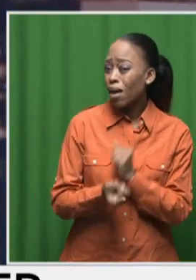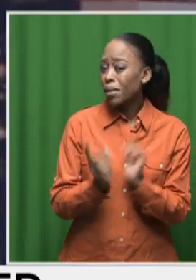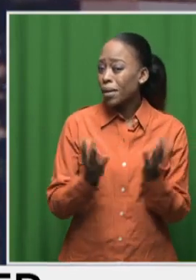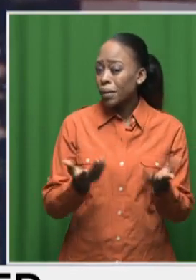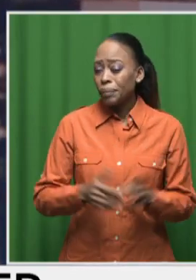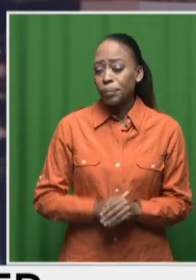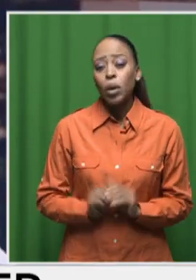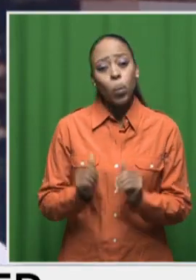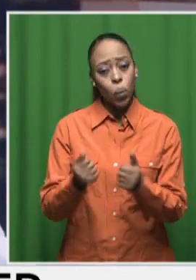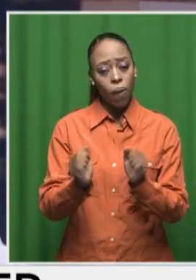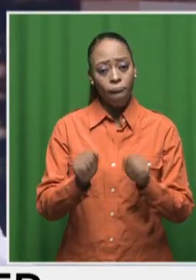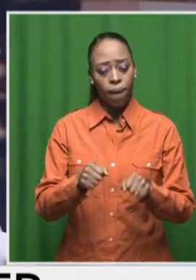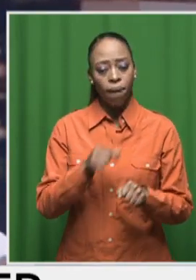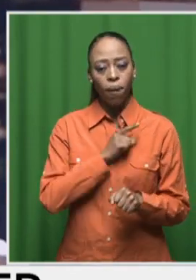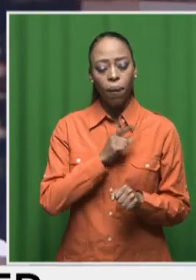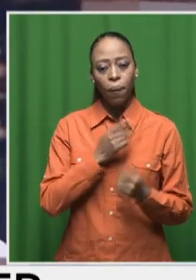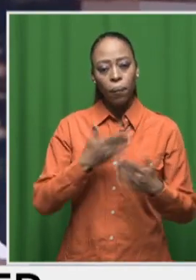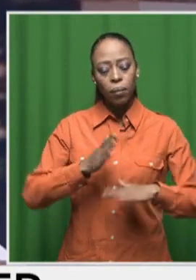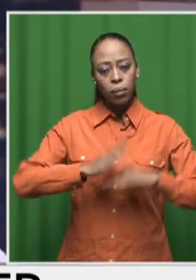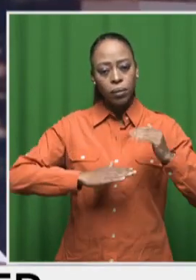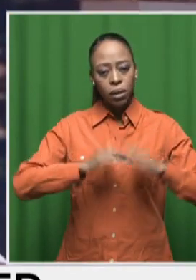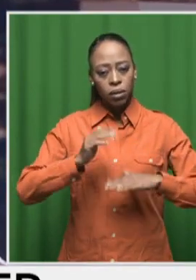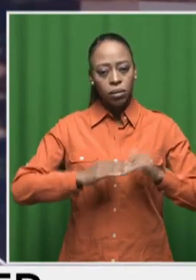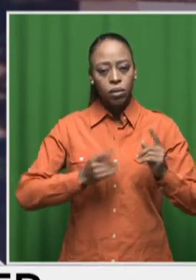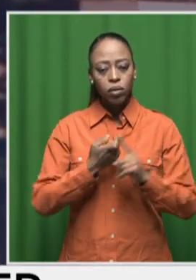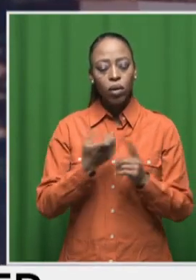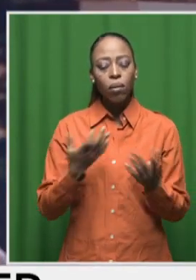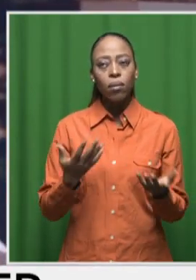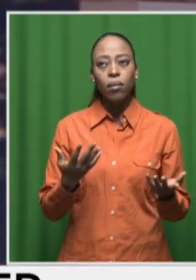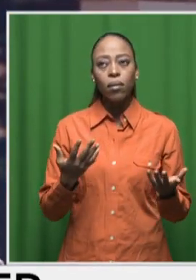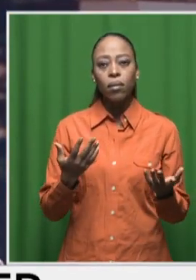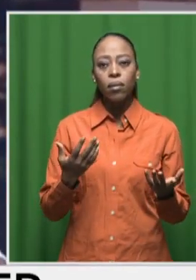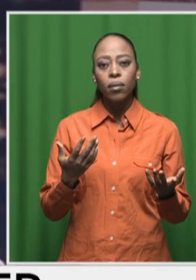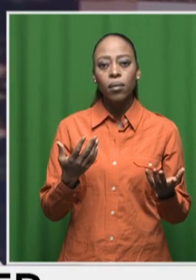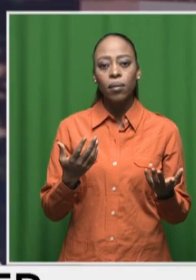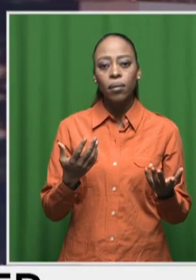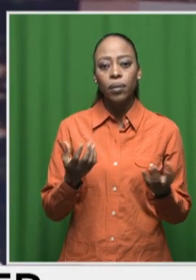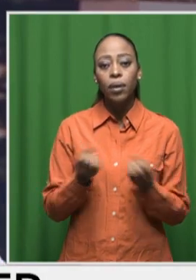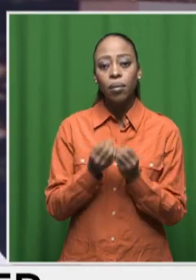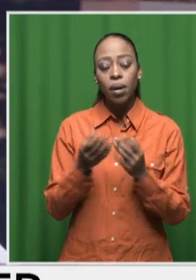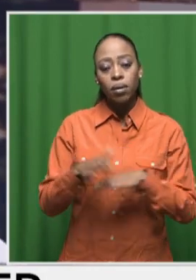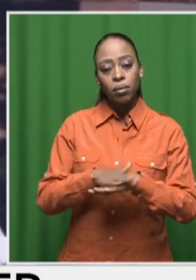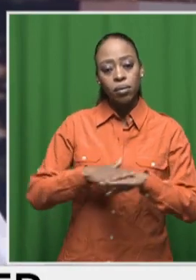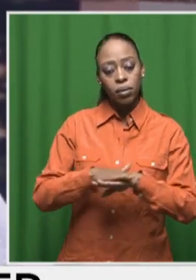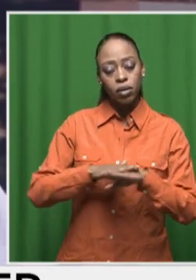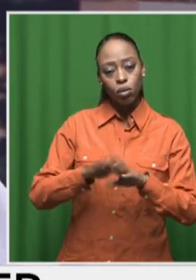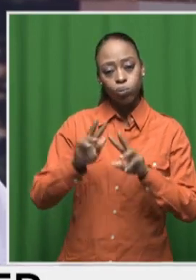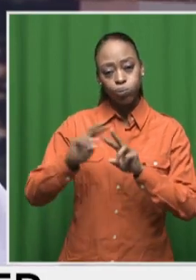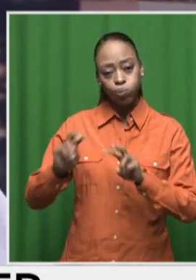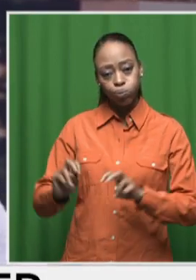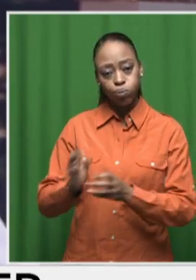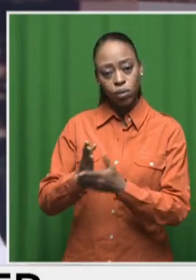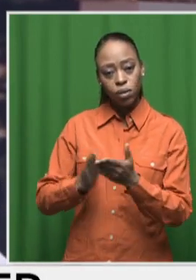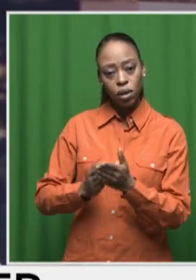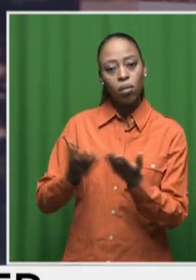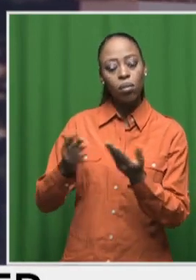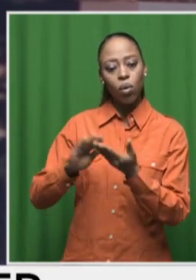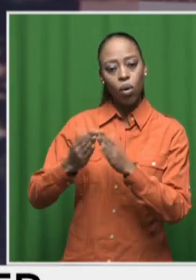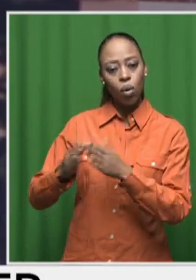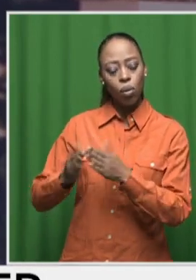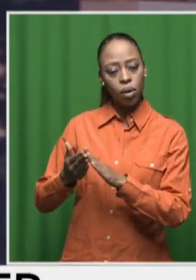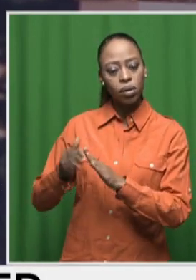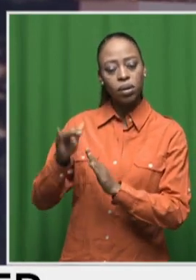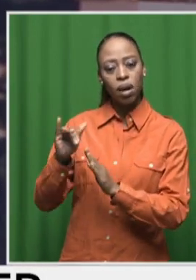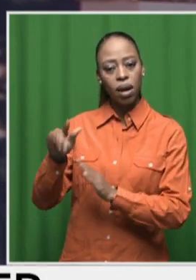well. Thankfully, we've been able to build upon a large basis of research that's being done by some of the open communities in the